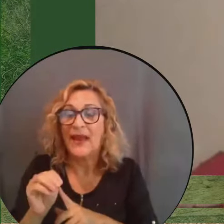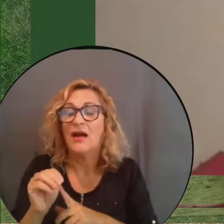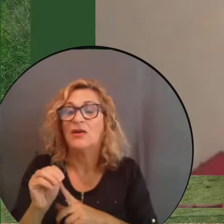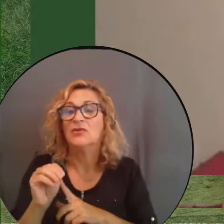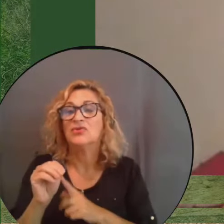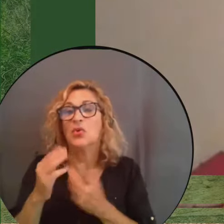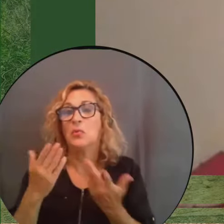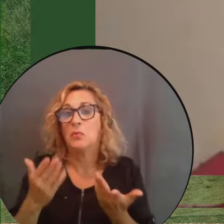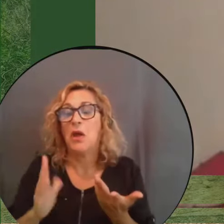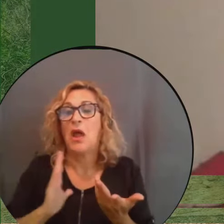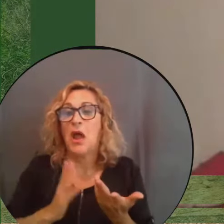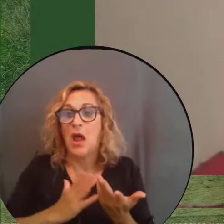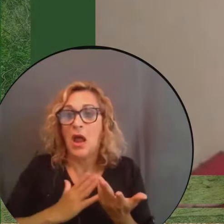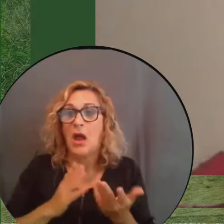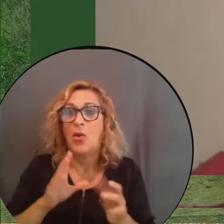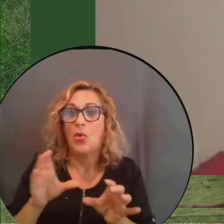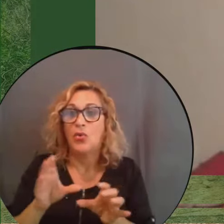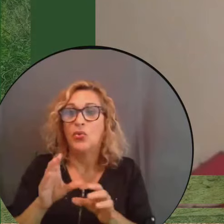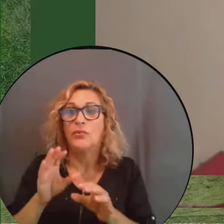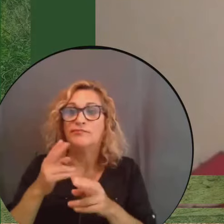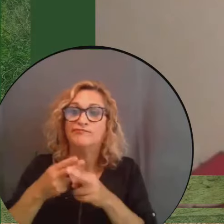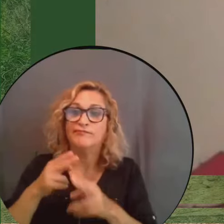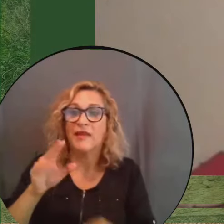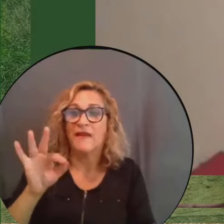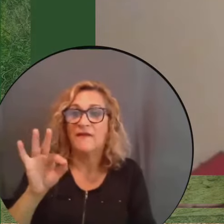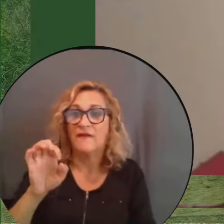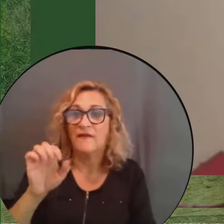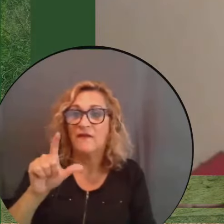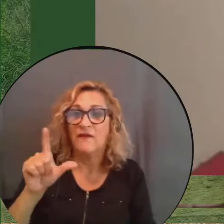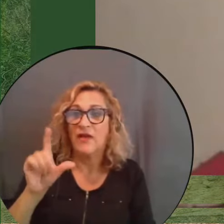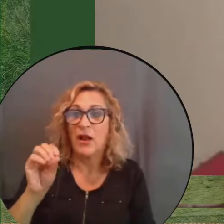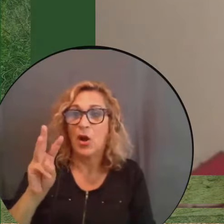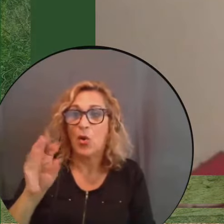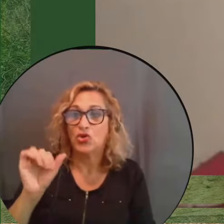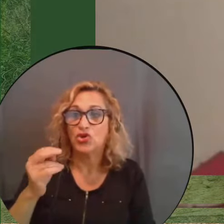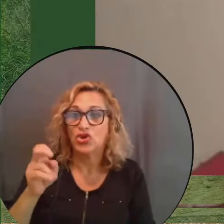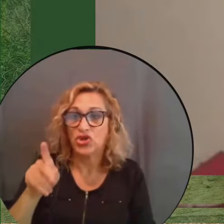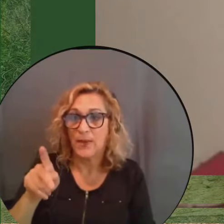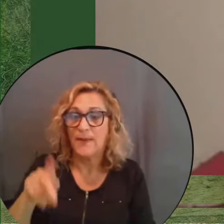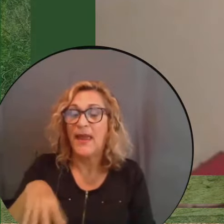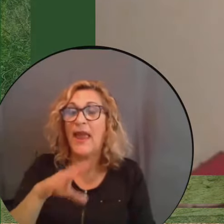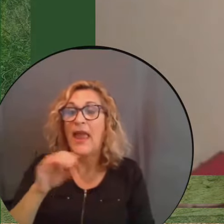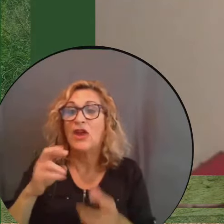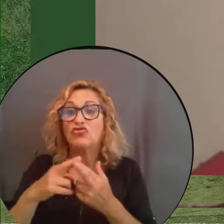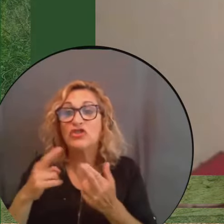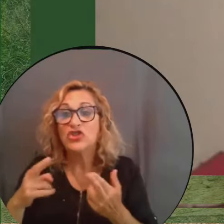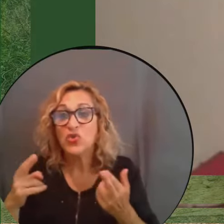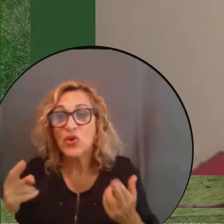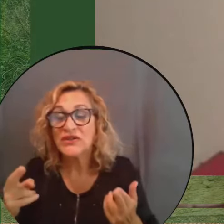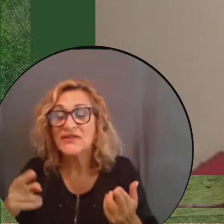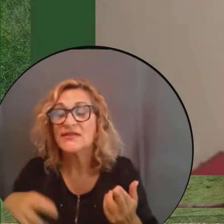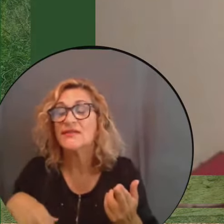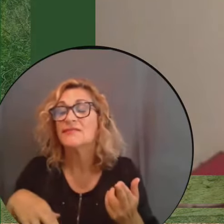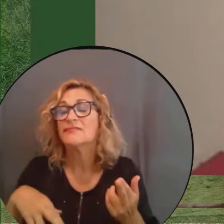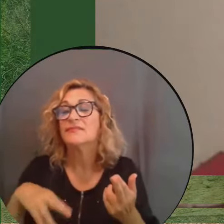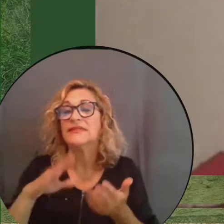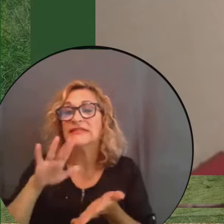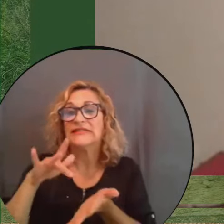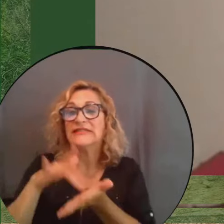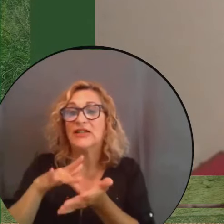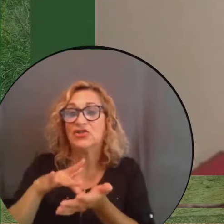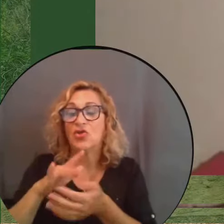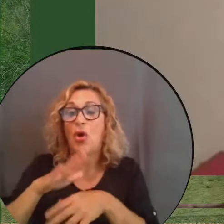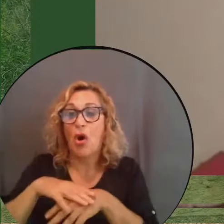our fellowship, and then we also launched a reproductive resource center on wheels, the Repro Raven bus, as we call it.